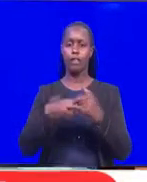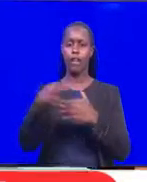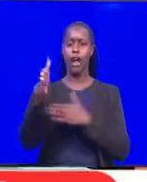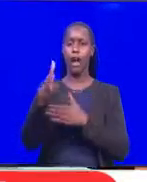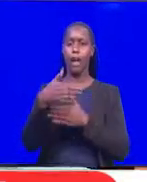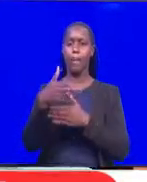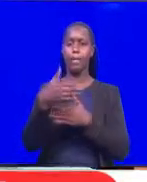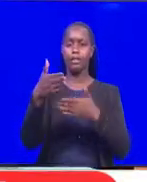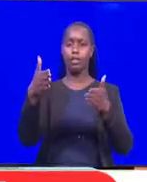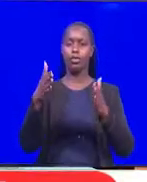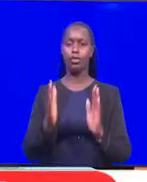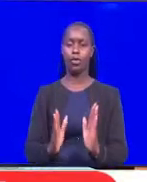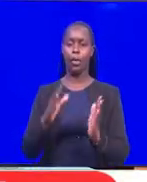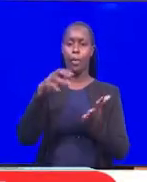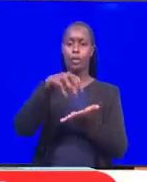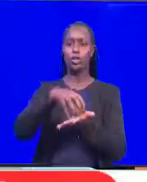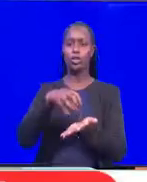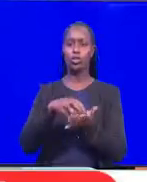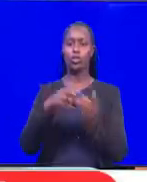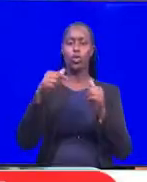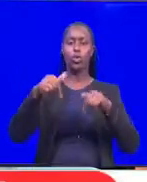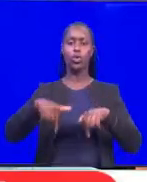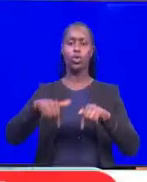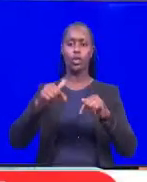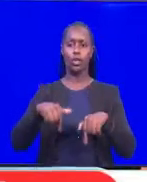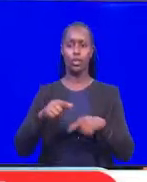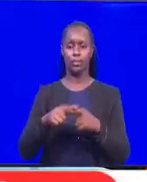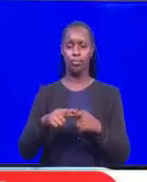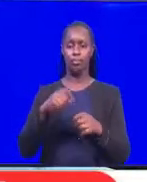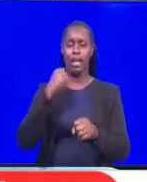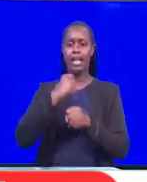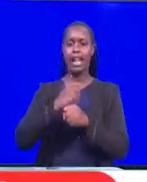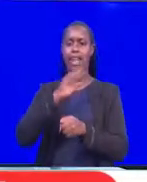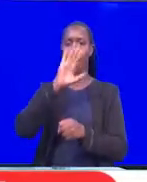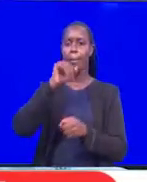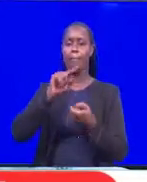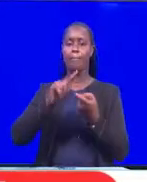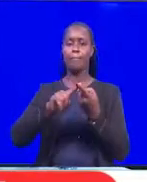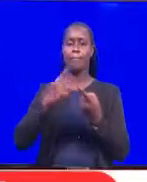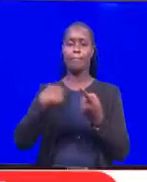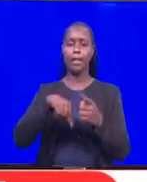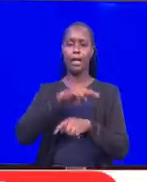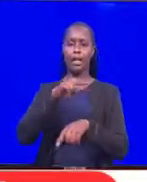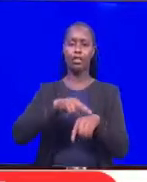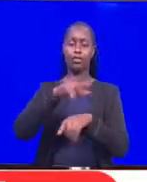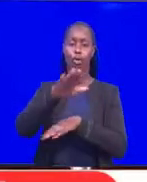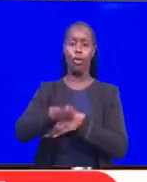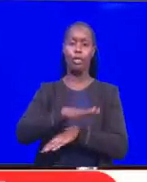ambassadorial positions commenced today and carried out by National Assembly's Defence Committee,